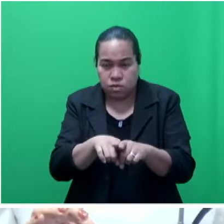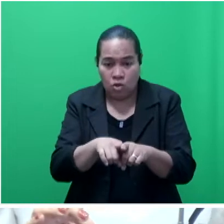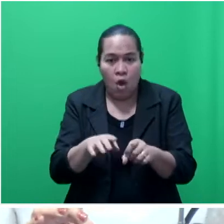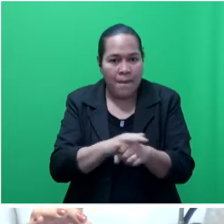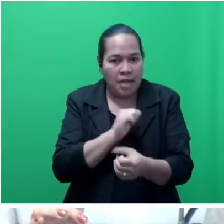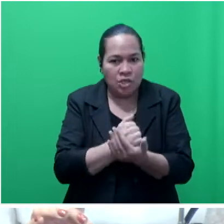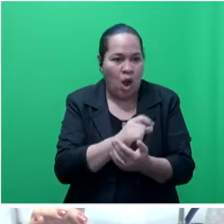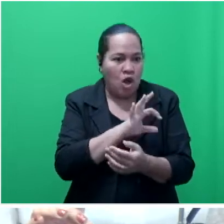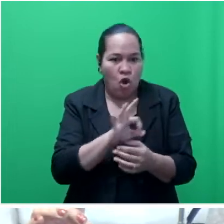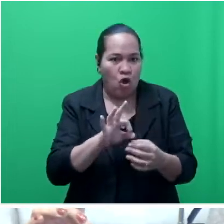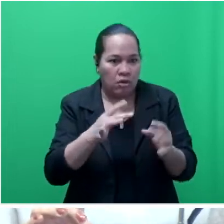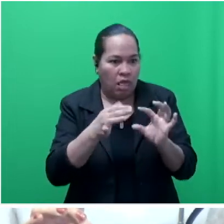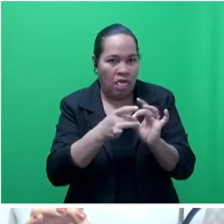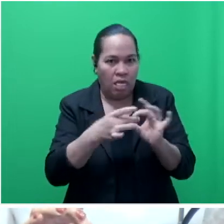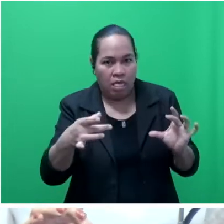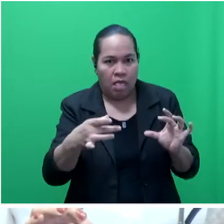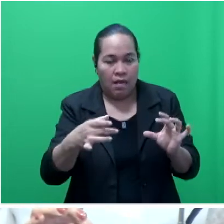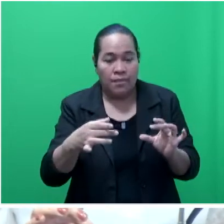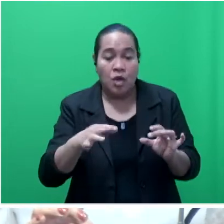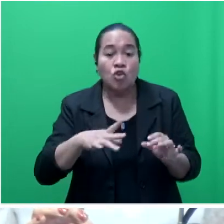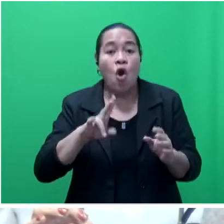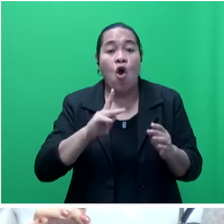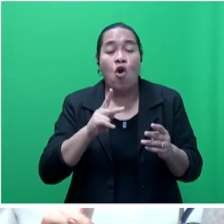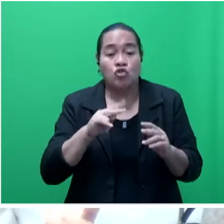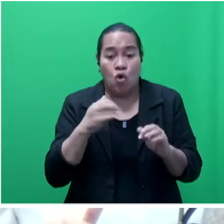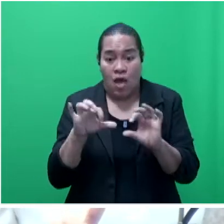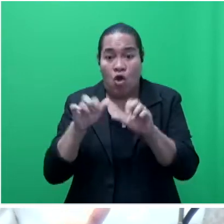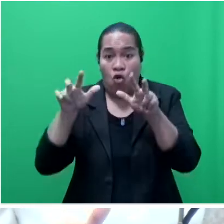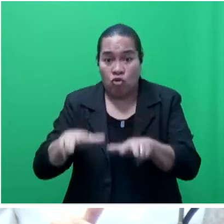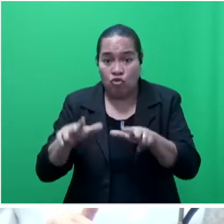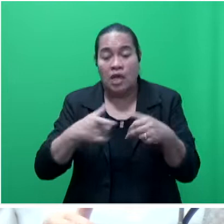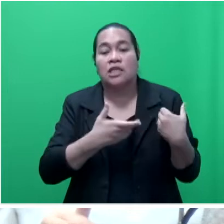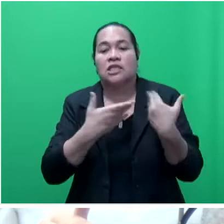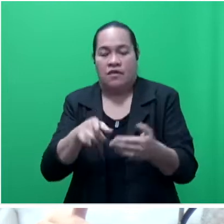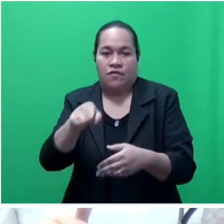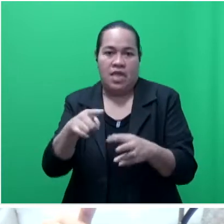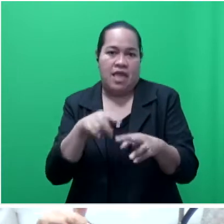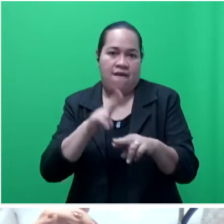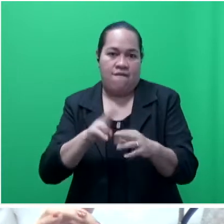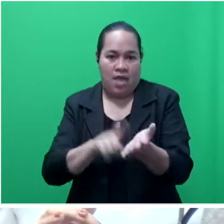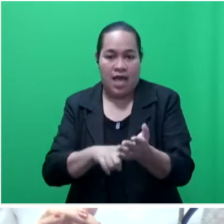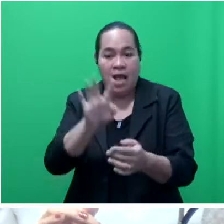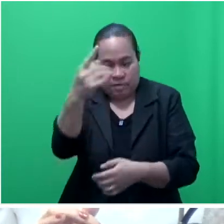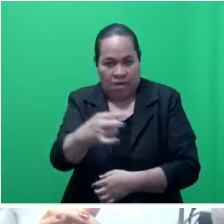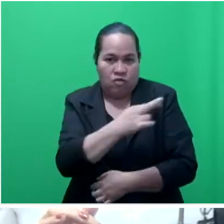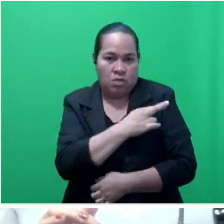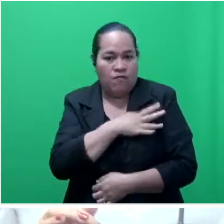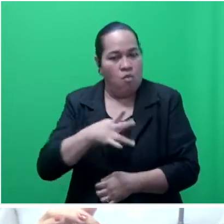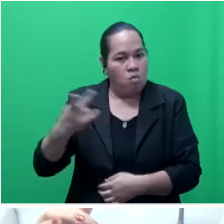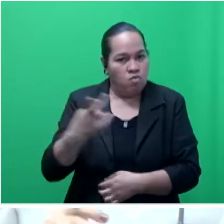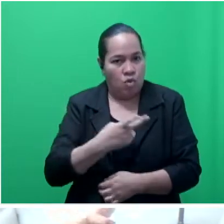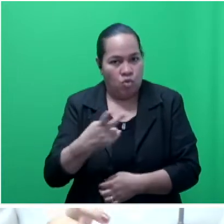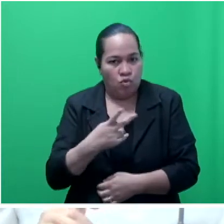no disconnectivity, the entire contract is now given to EFL. So EFL has to do the grid extension. They also have